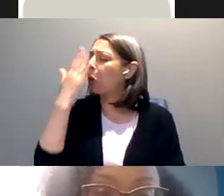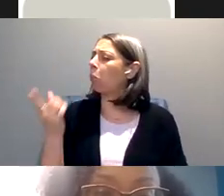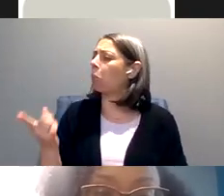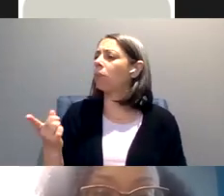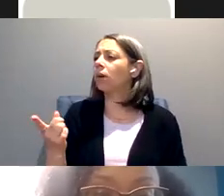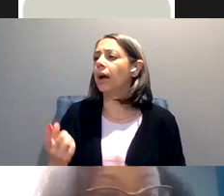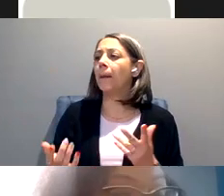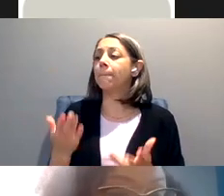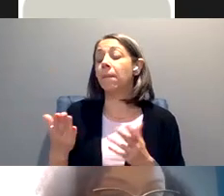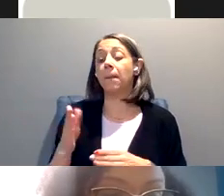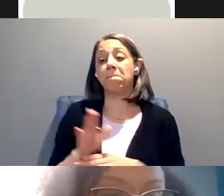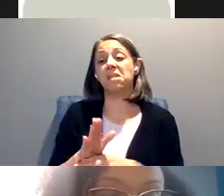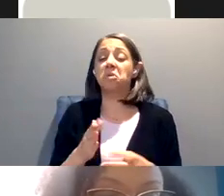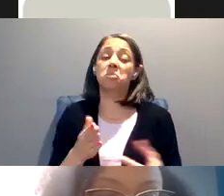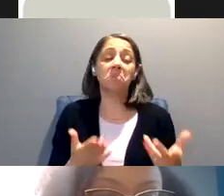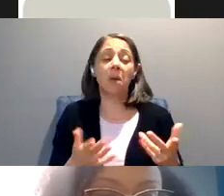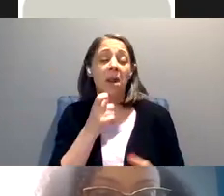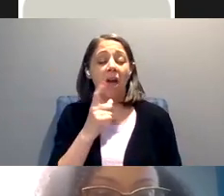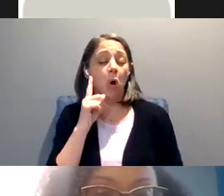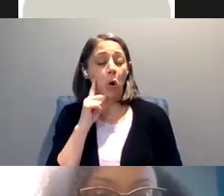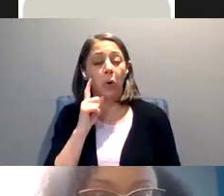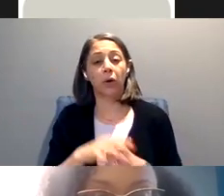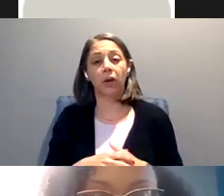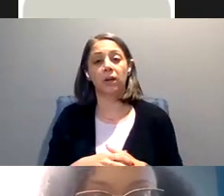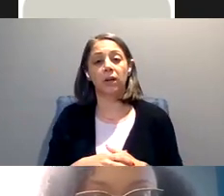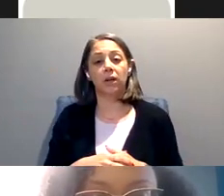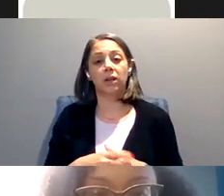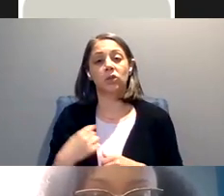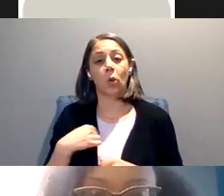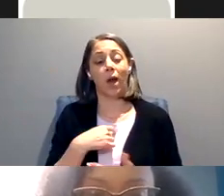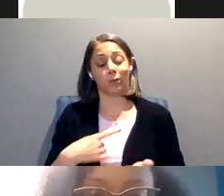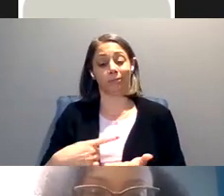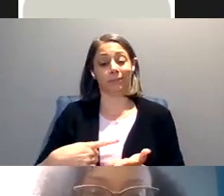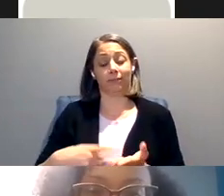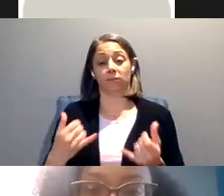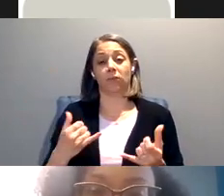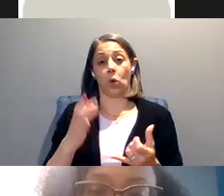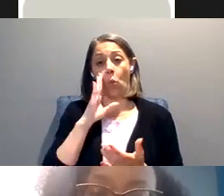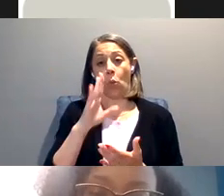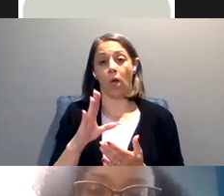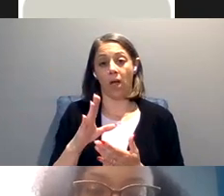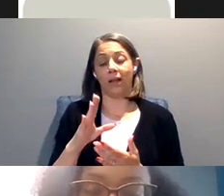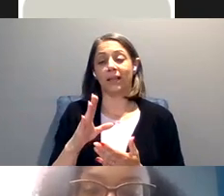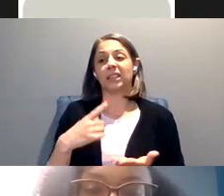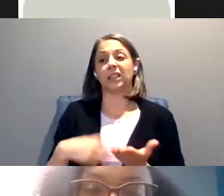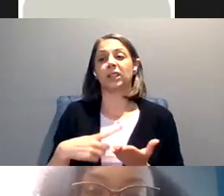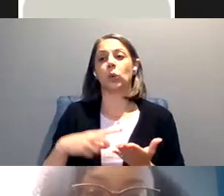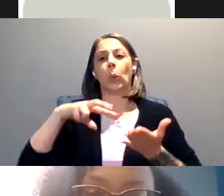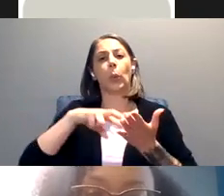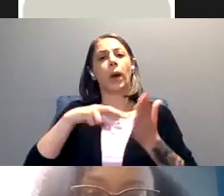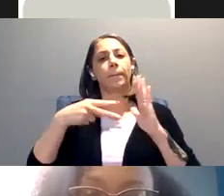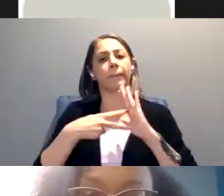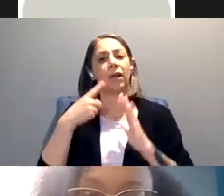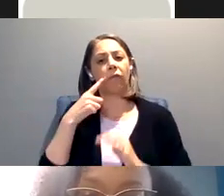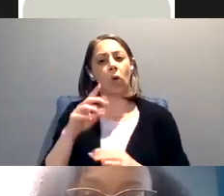be businesses that you've not really heard a whole lot about. So our conversation today is going to kind of talk to you a little bit more about what does it mean for a business